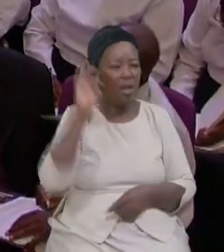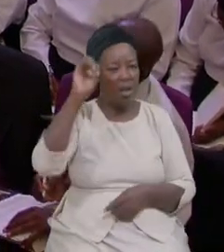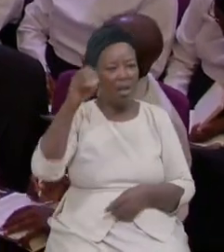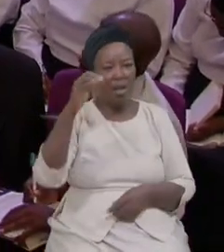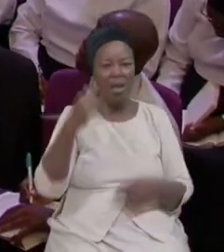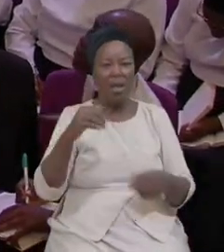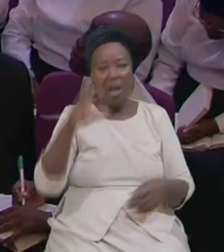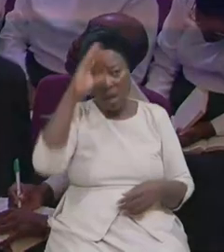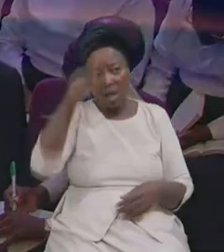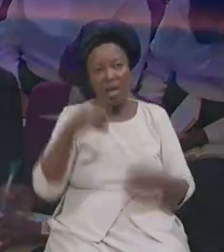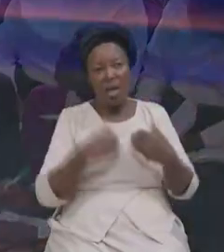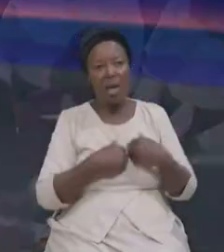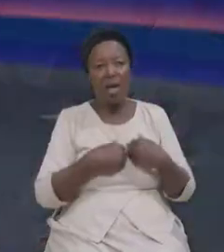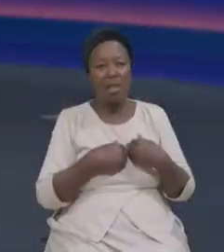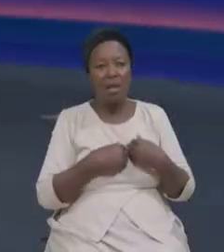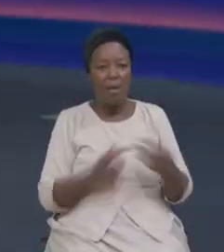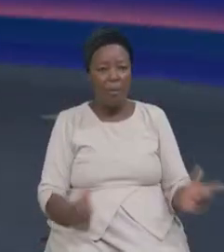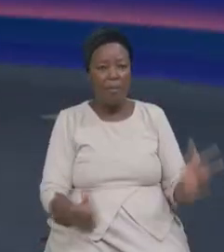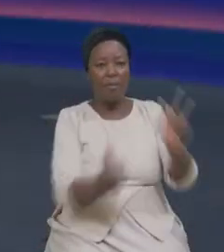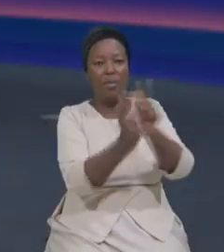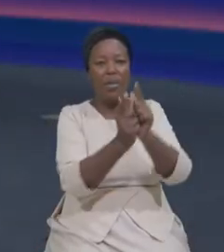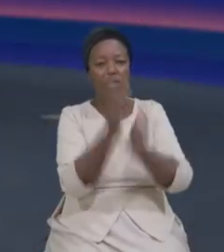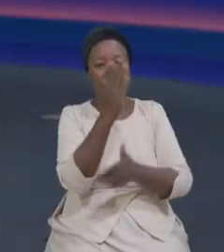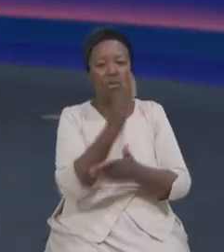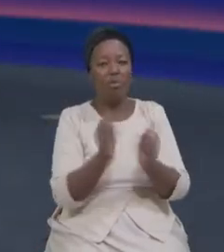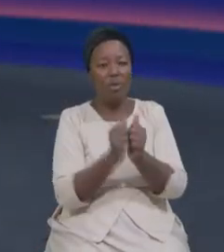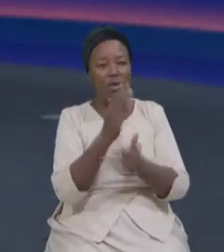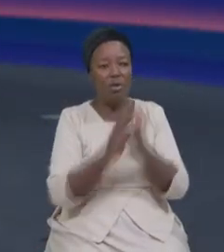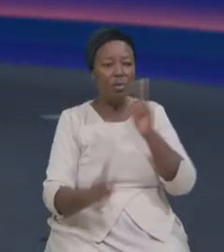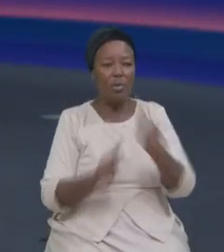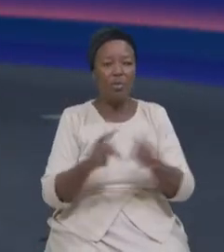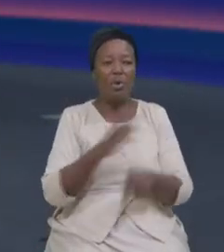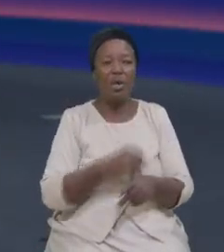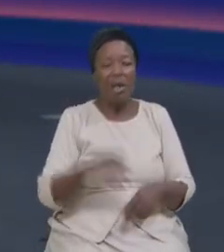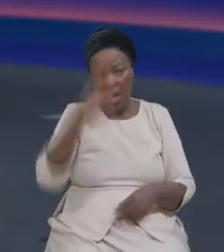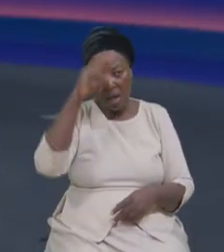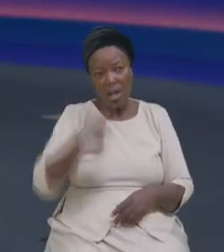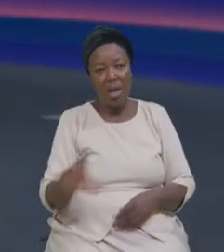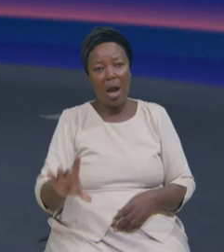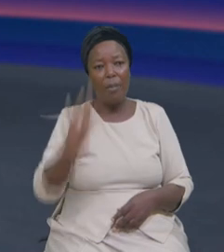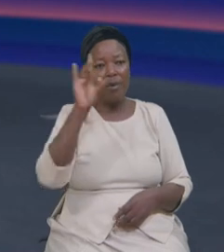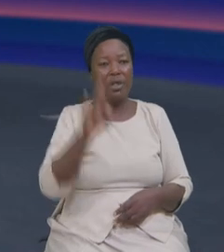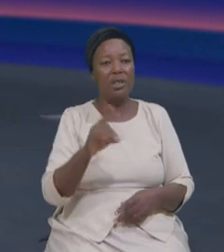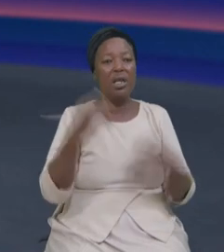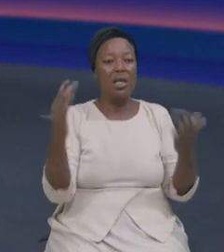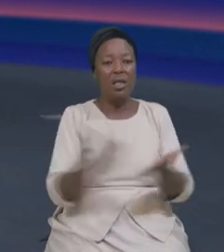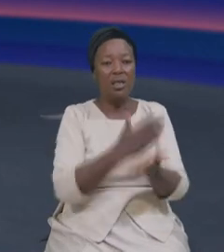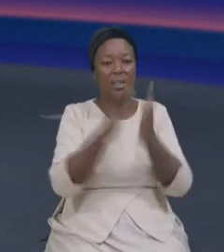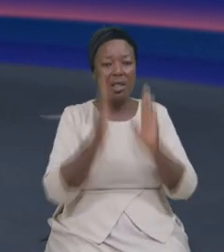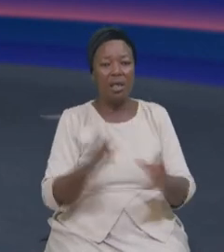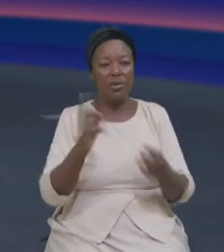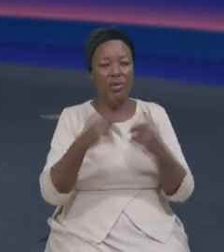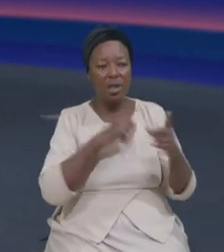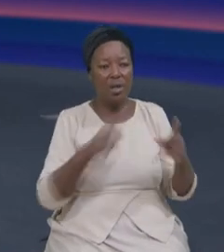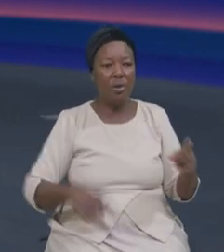people, he appointed singers unto the Lord, and that they should praise. Look at that word, underline